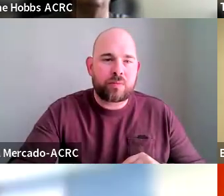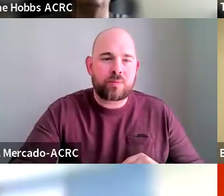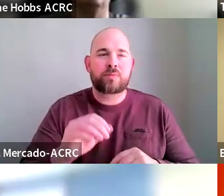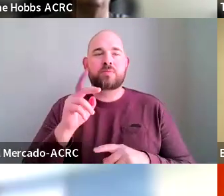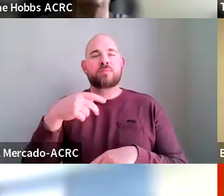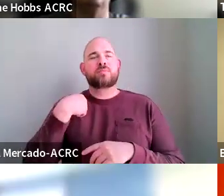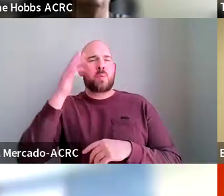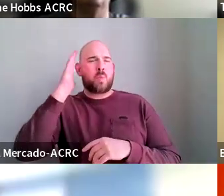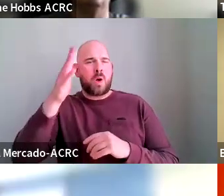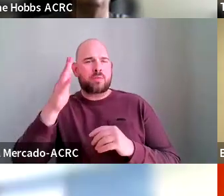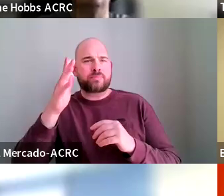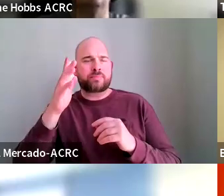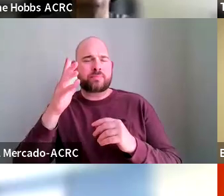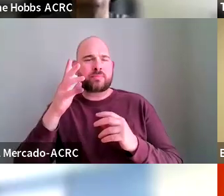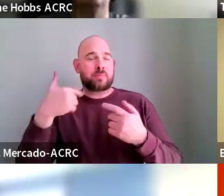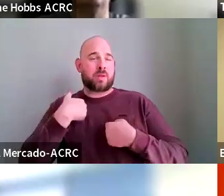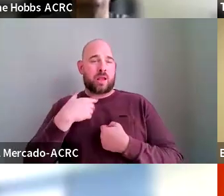Okay, sure.